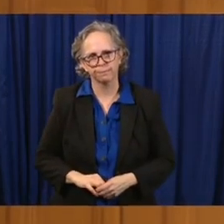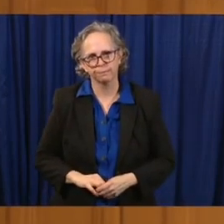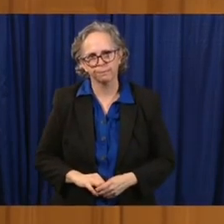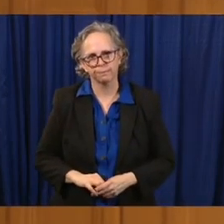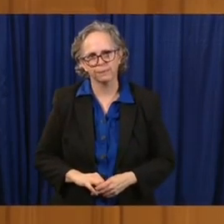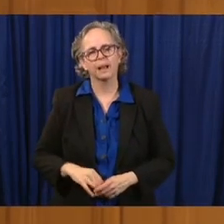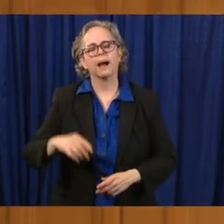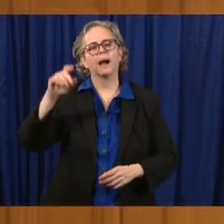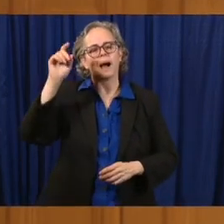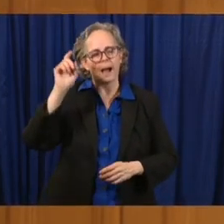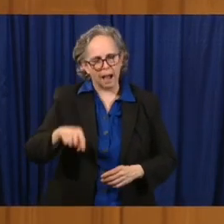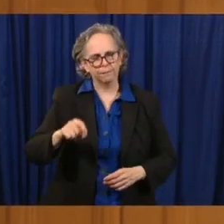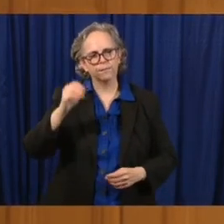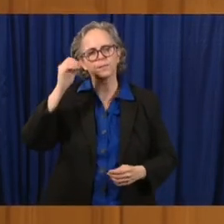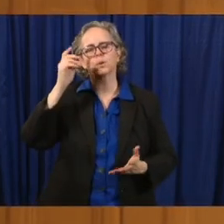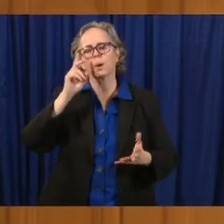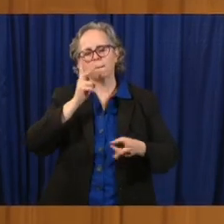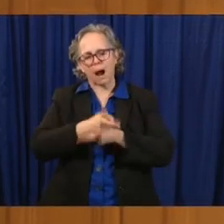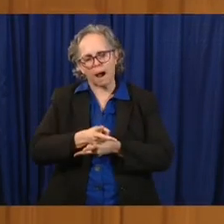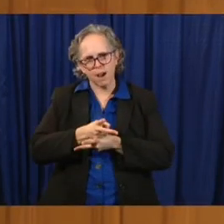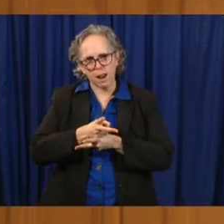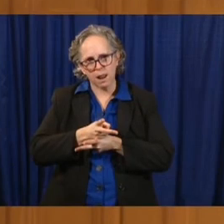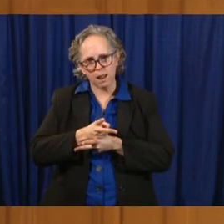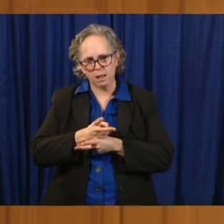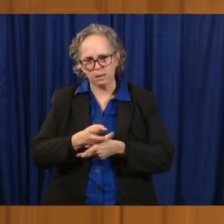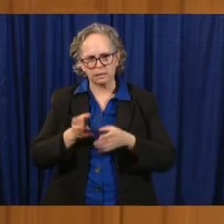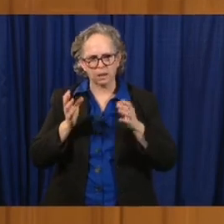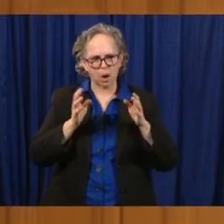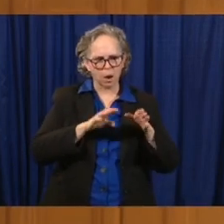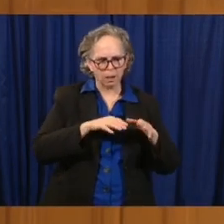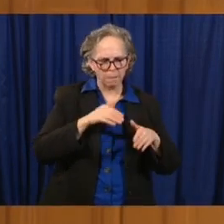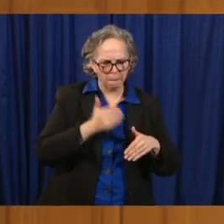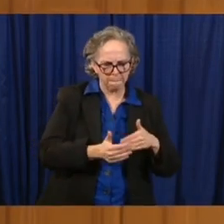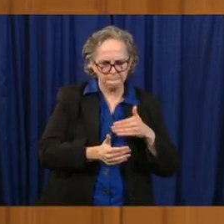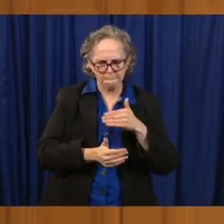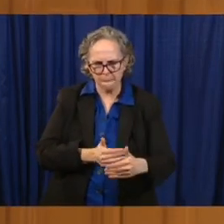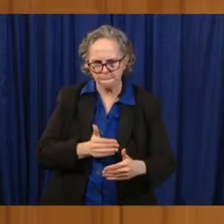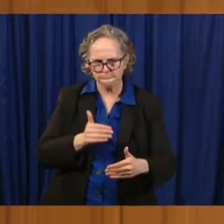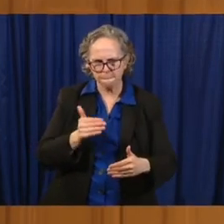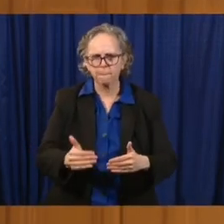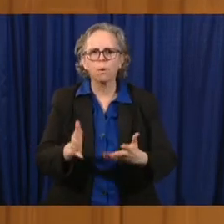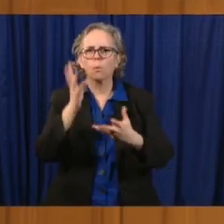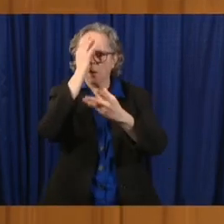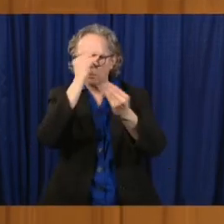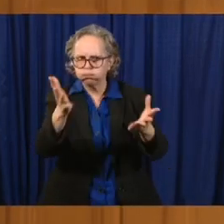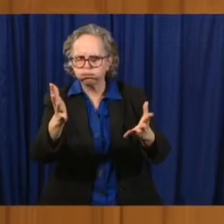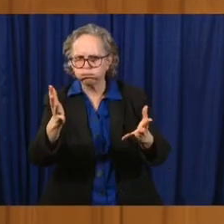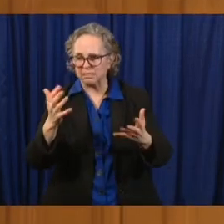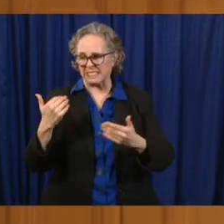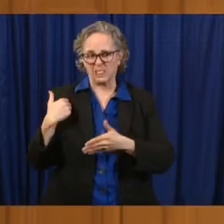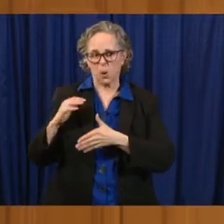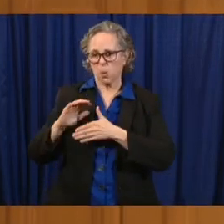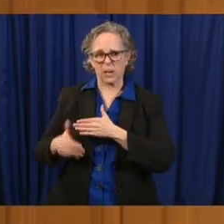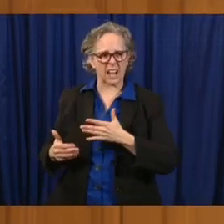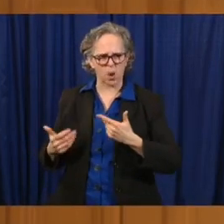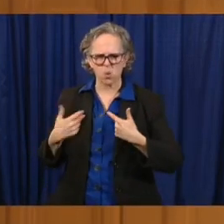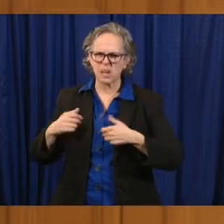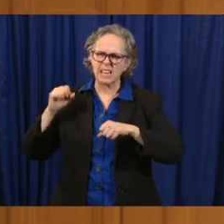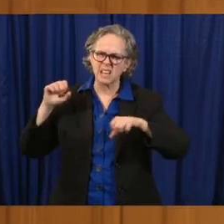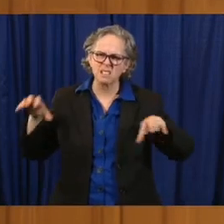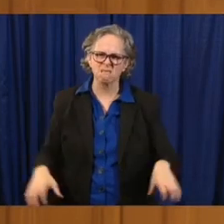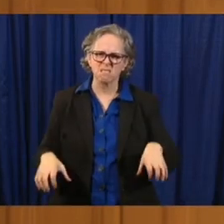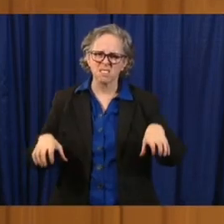very careful as we move forward. But I want you to know teams worked entirely all weekend. I know the governor will be sharing, and Lieutenant Governor,